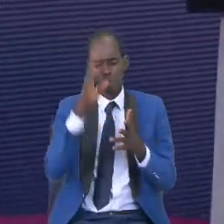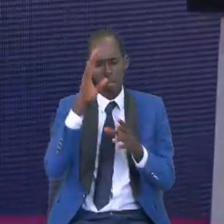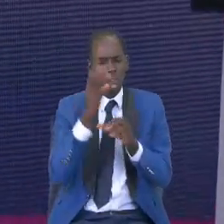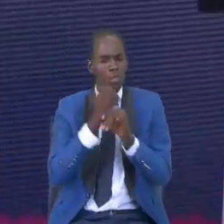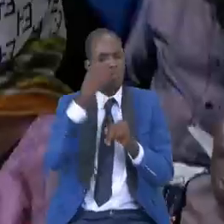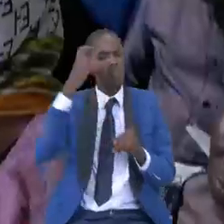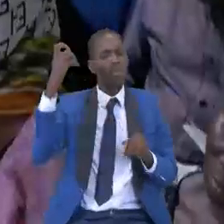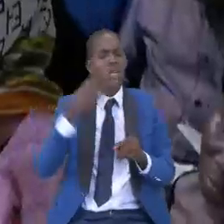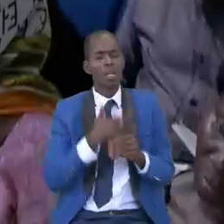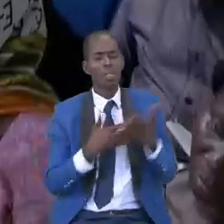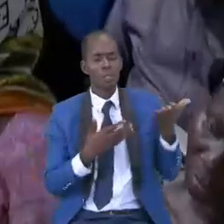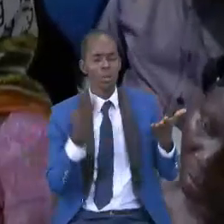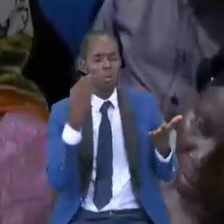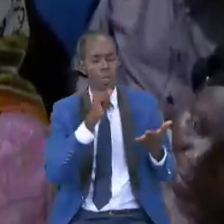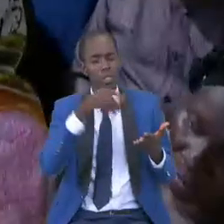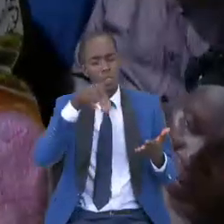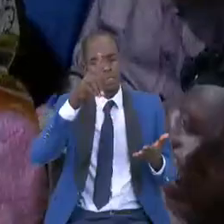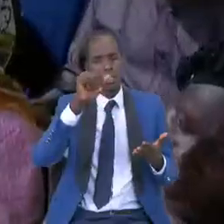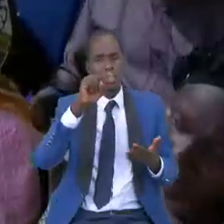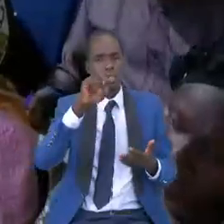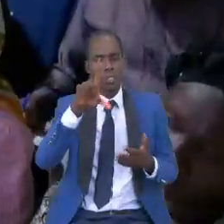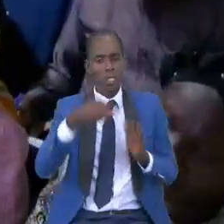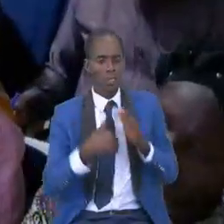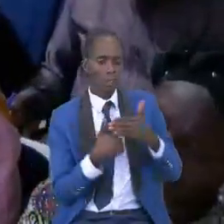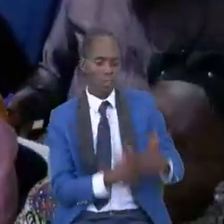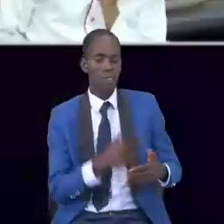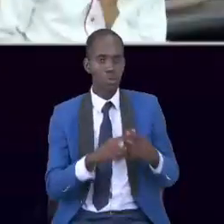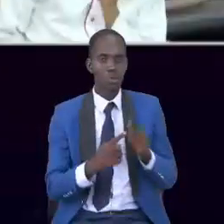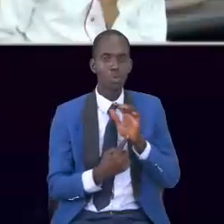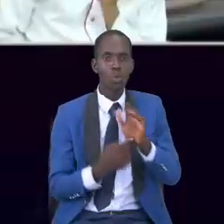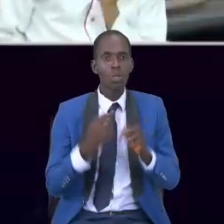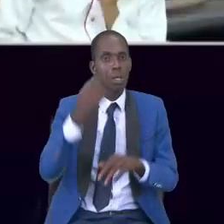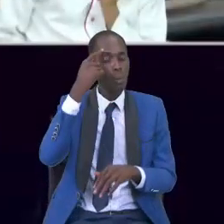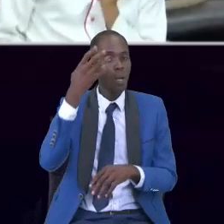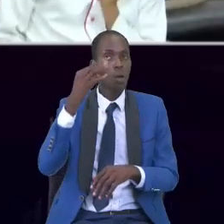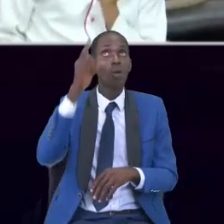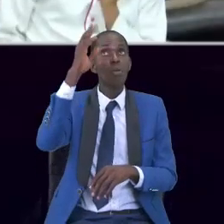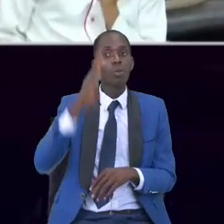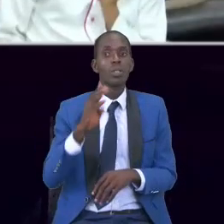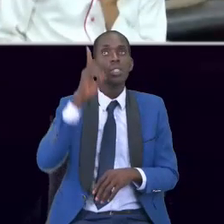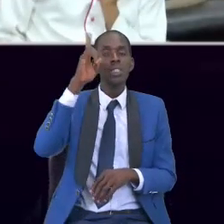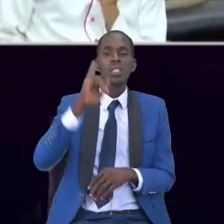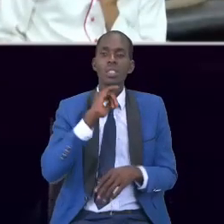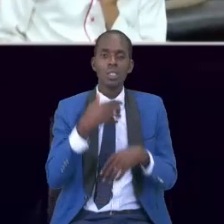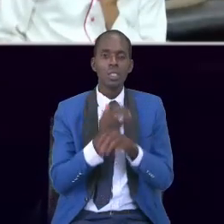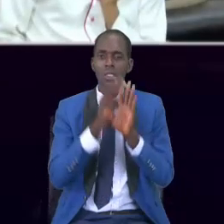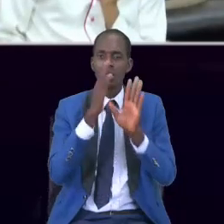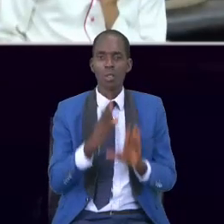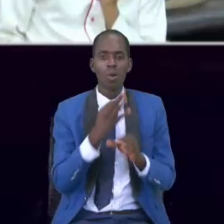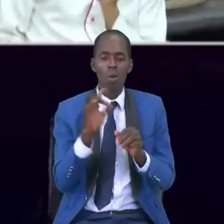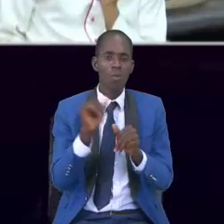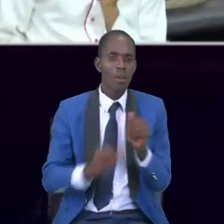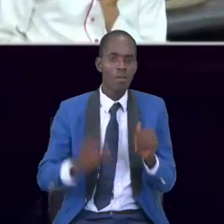the might of God. He's the creator of everyone on earth. And there are times that God will reveal to